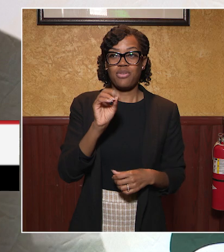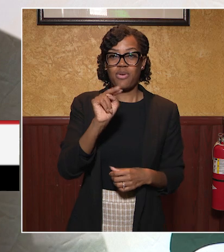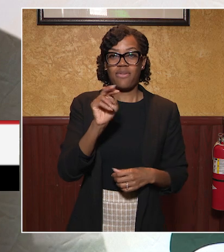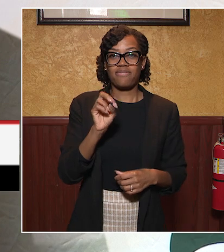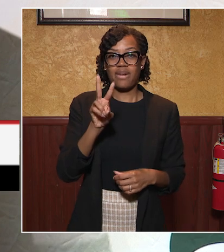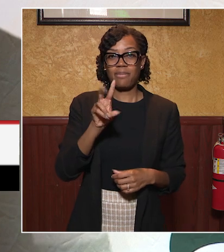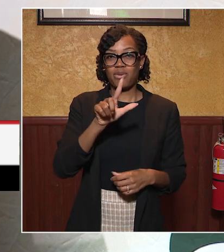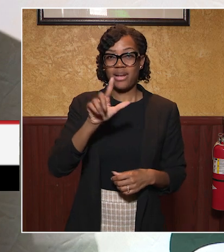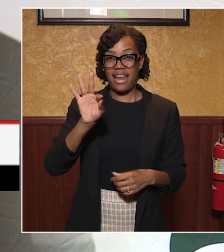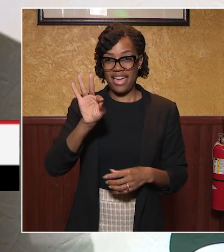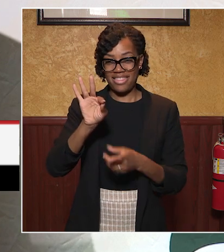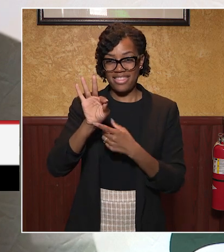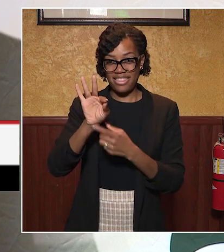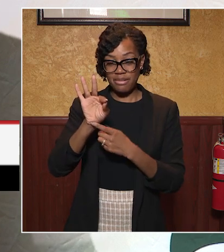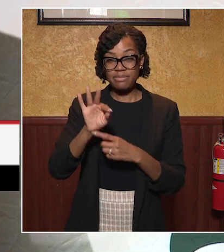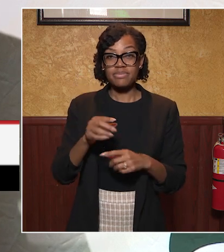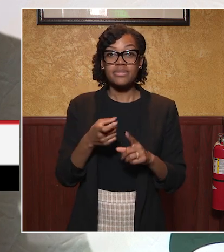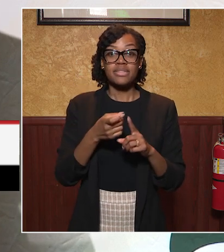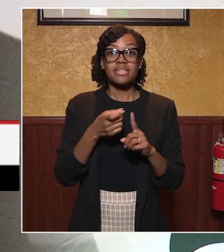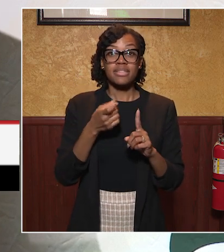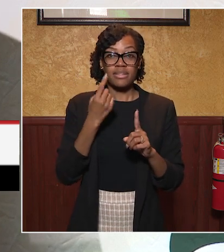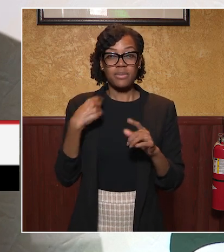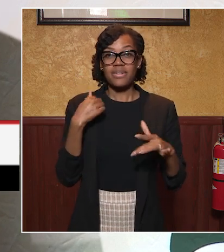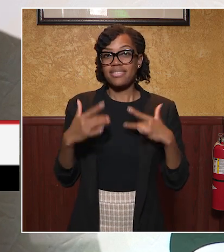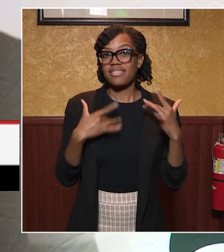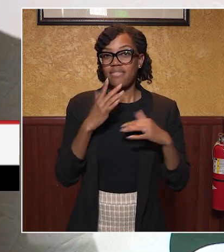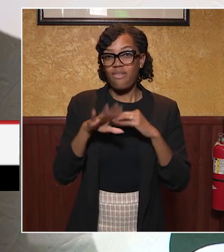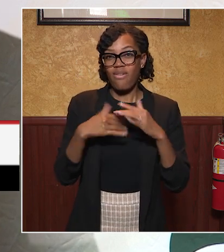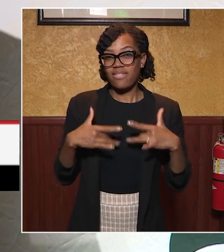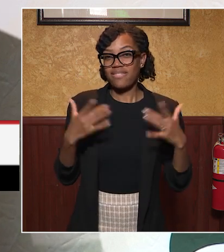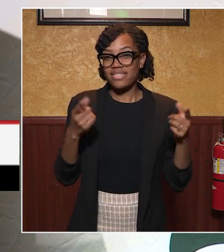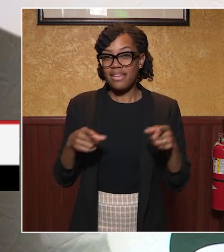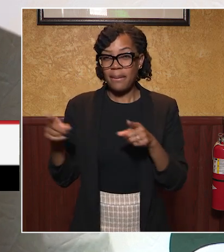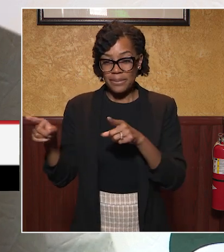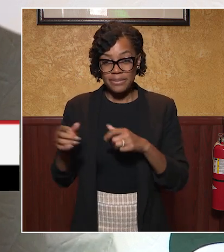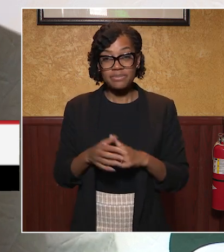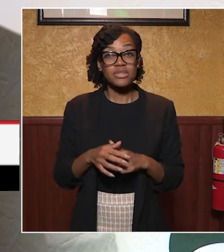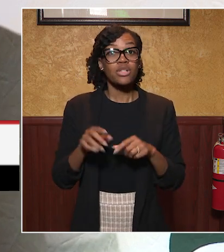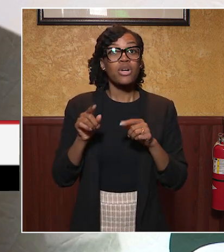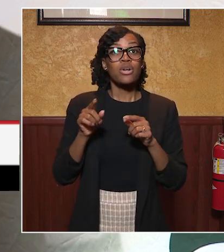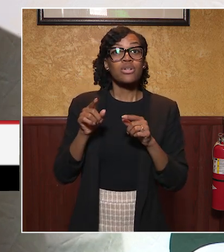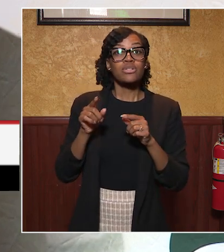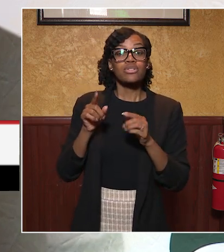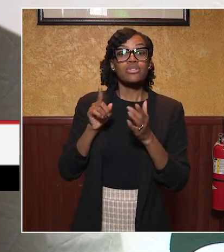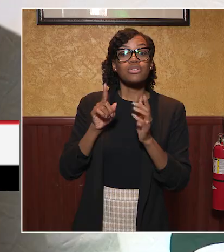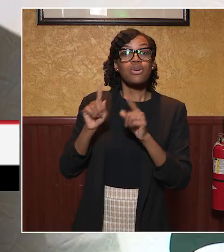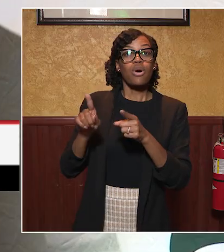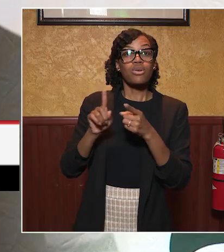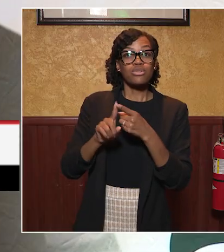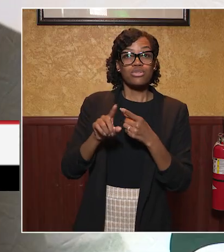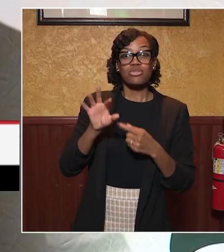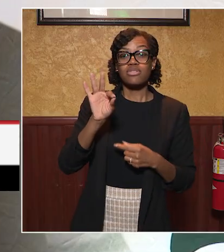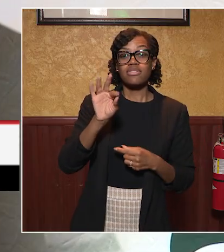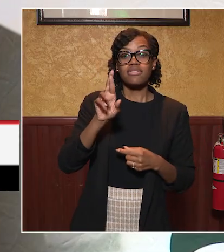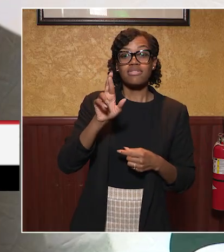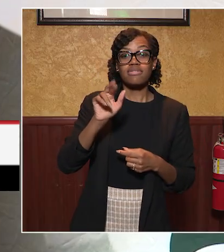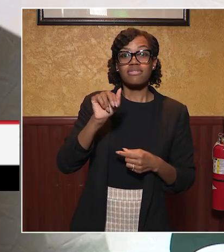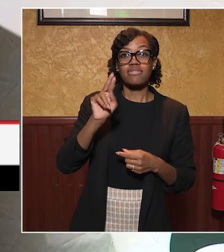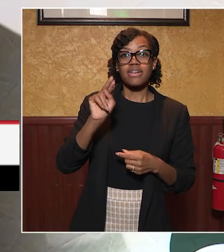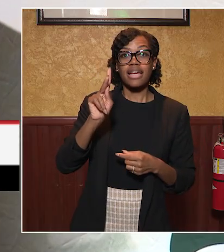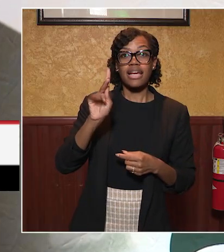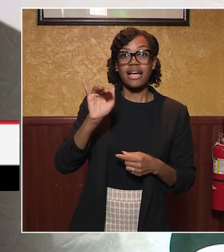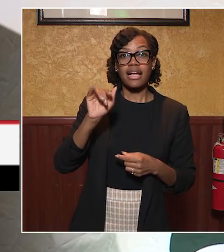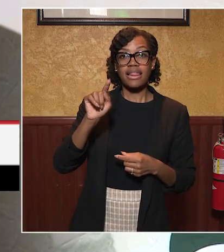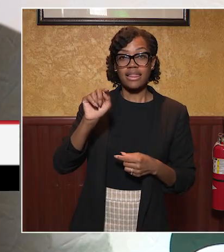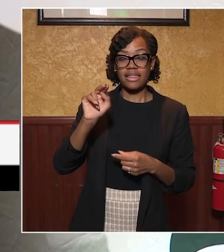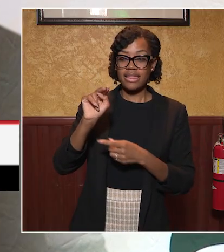season, all winter long from November 21st to January 9th. Make sure you check out Frosted at Franklin Park. And that is just what I can say